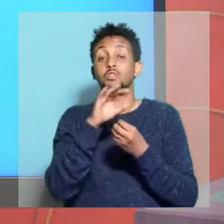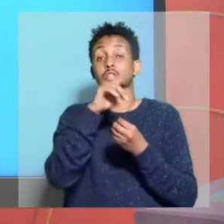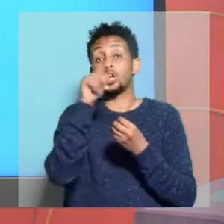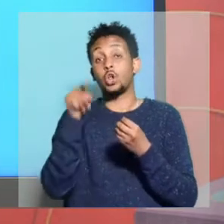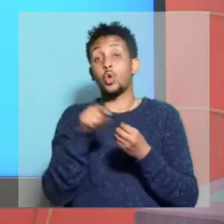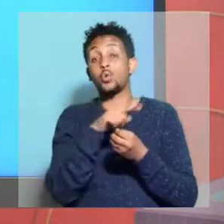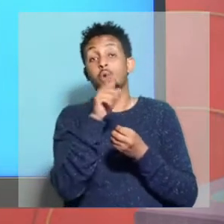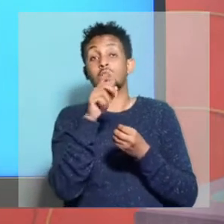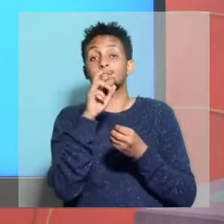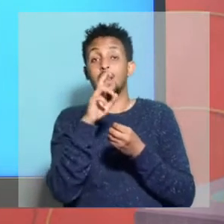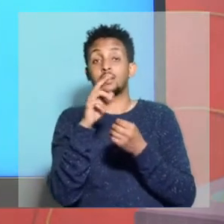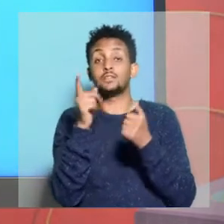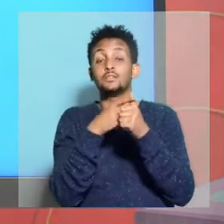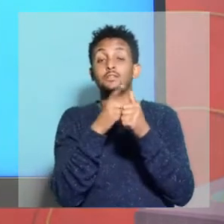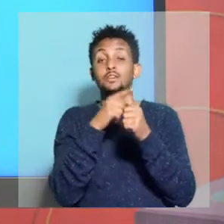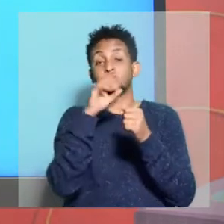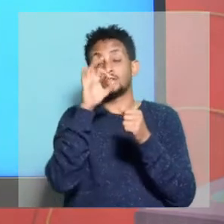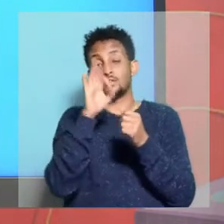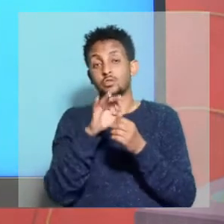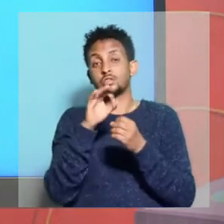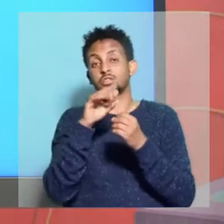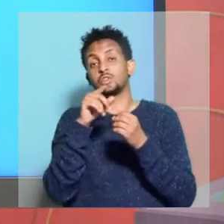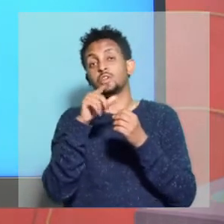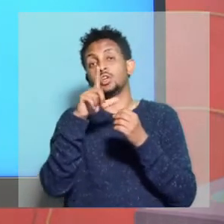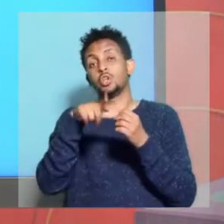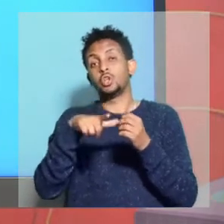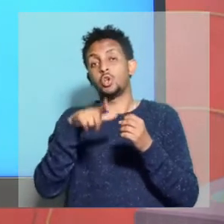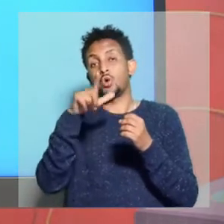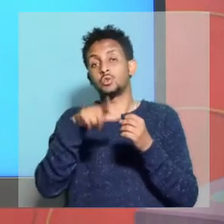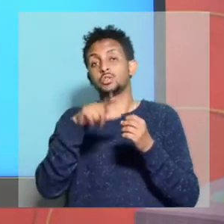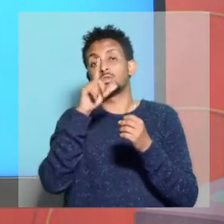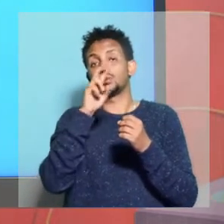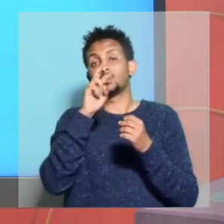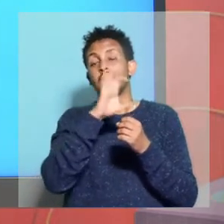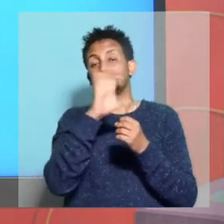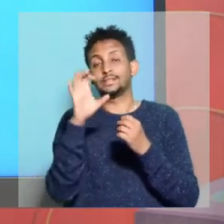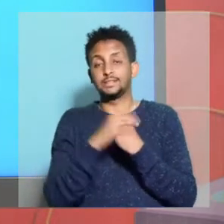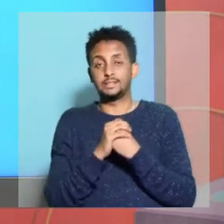acting clockwise are, the first force is the load. The load is 200.